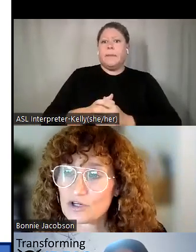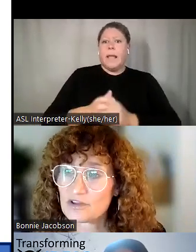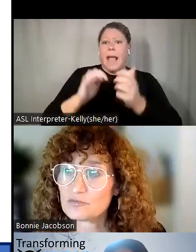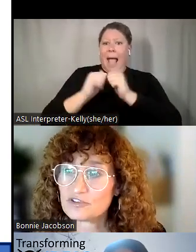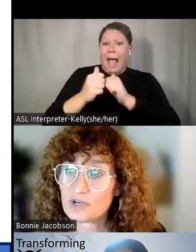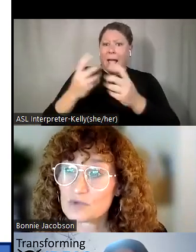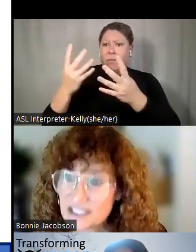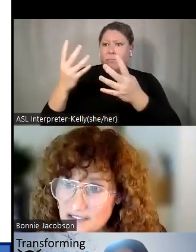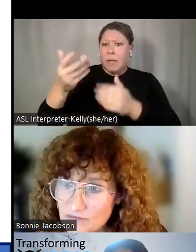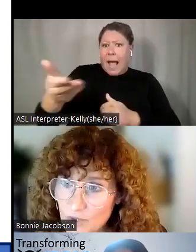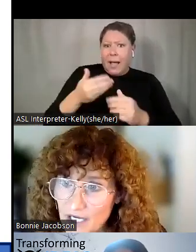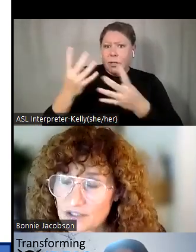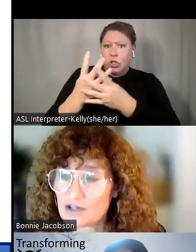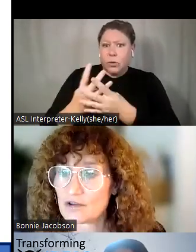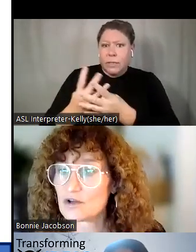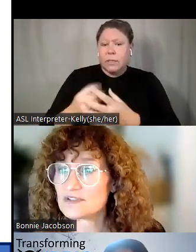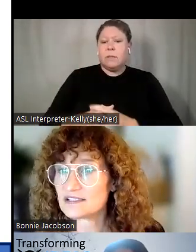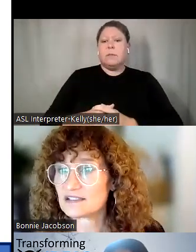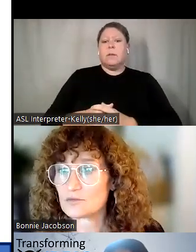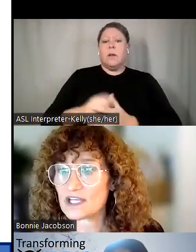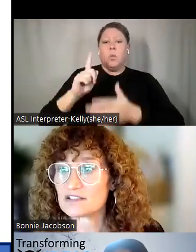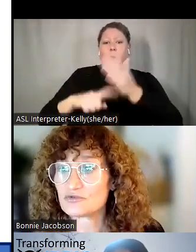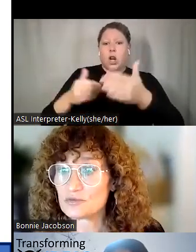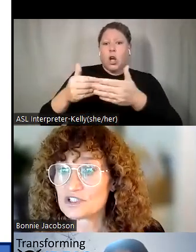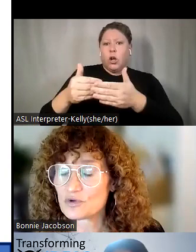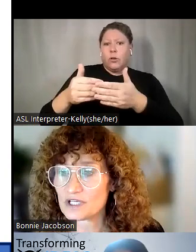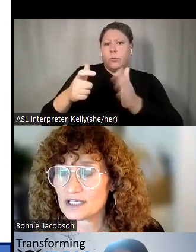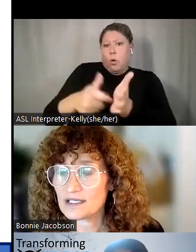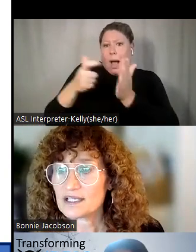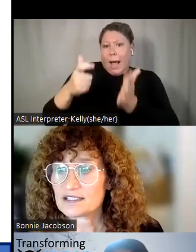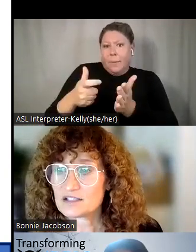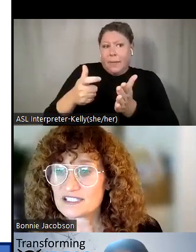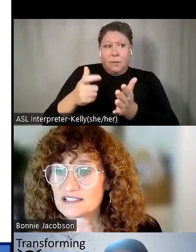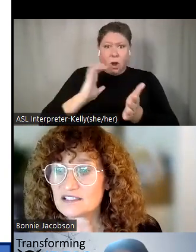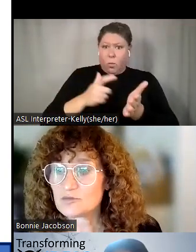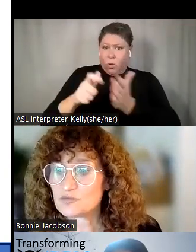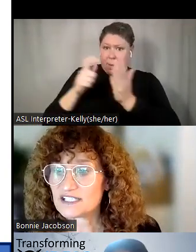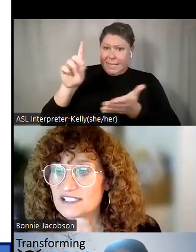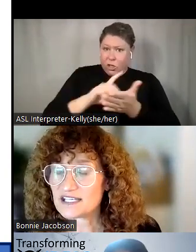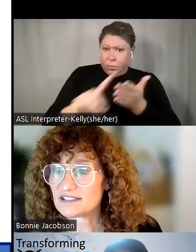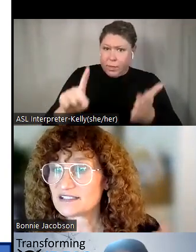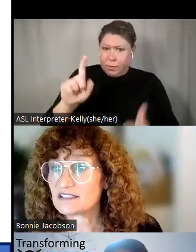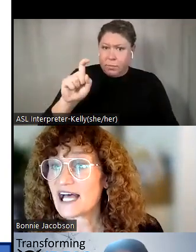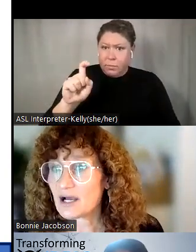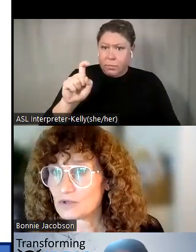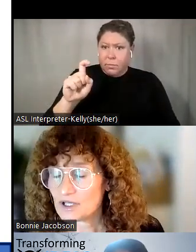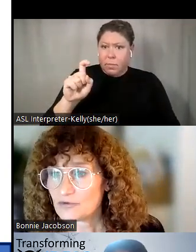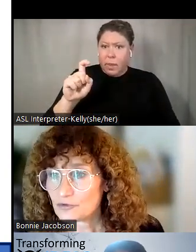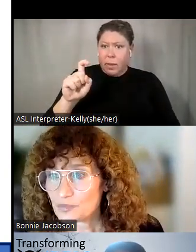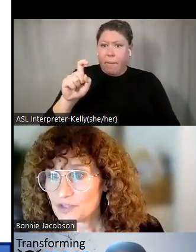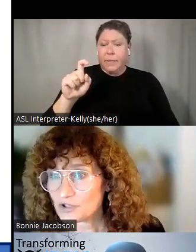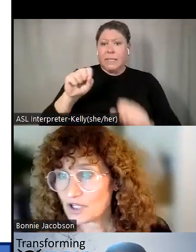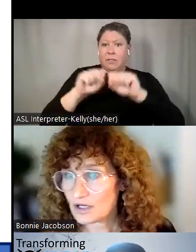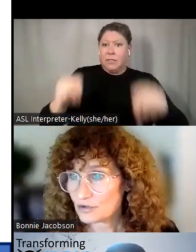what are the prerequisites required, and are those in some way discriminatory? Is there a system in place that it doesn't allow